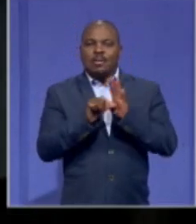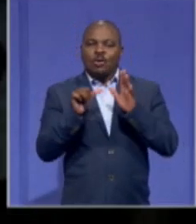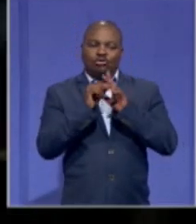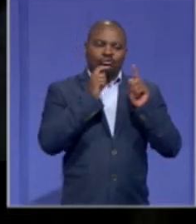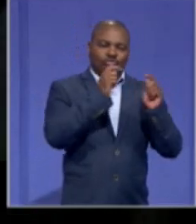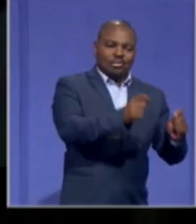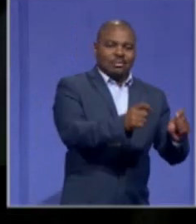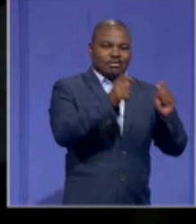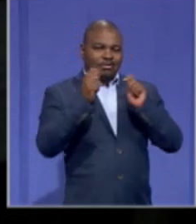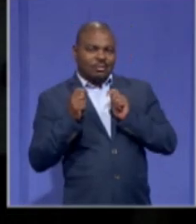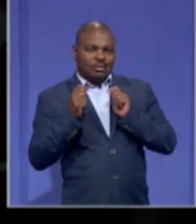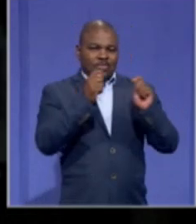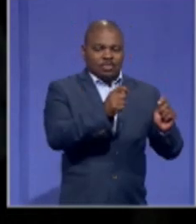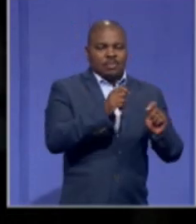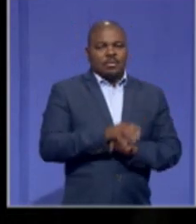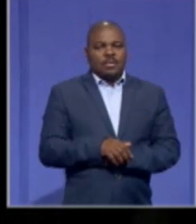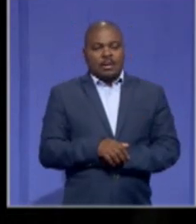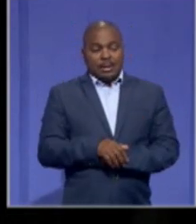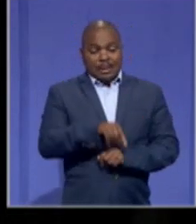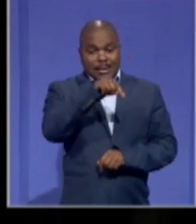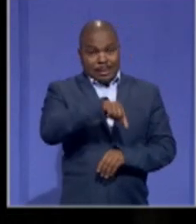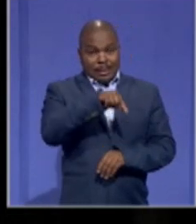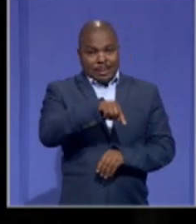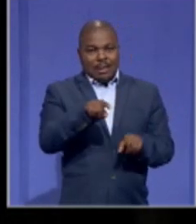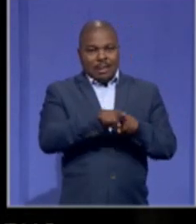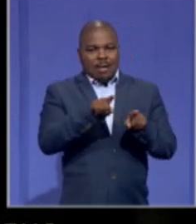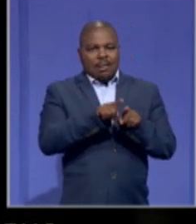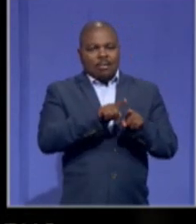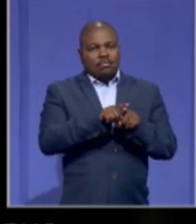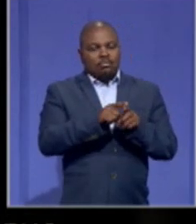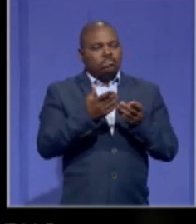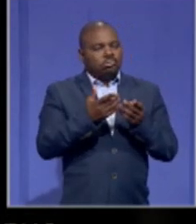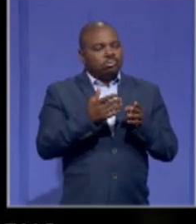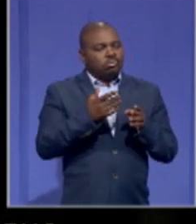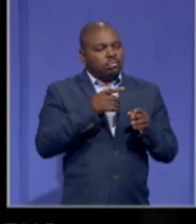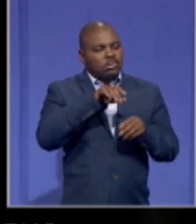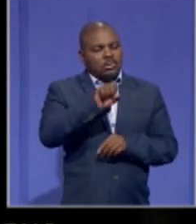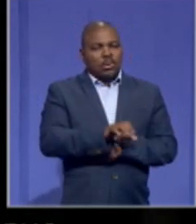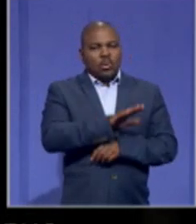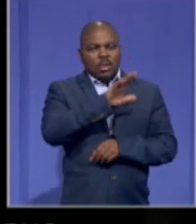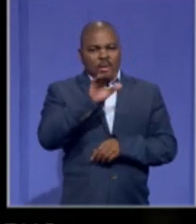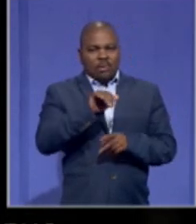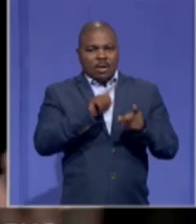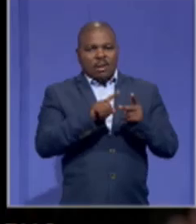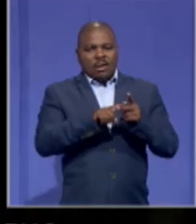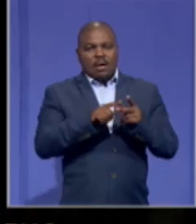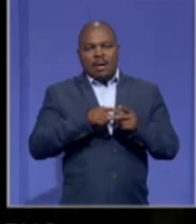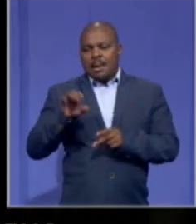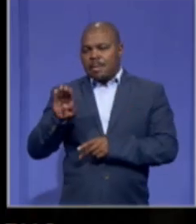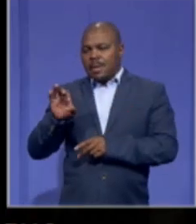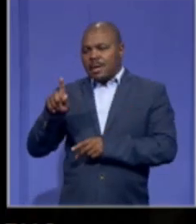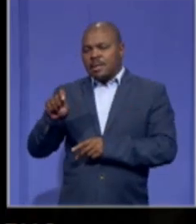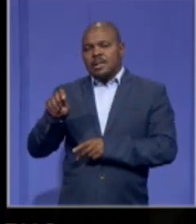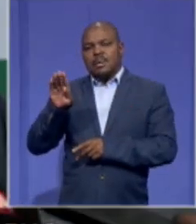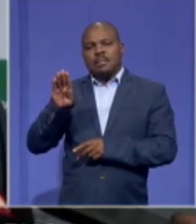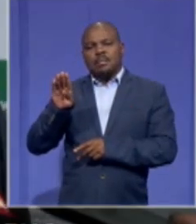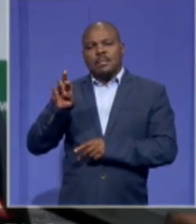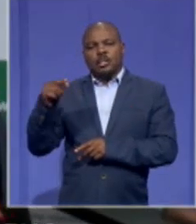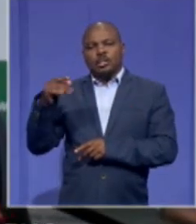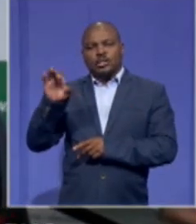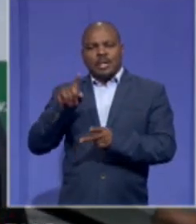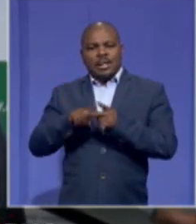has become the most important land port in the country, overtaking Beitbridge and also Groblerspost Post.